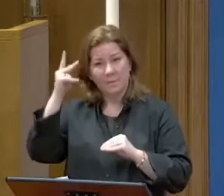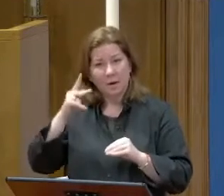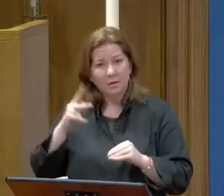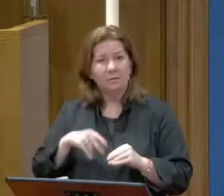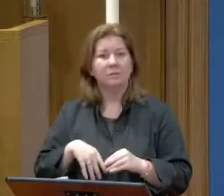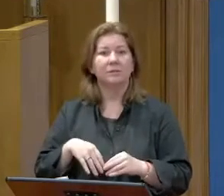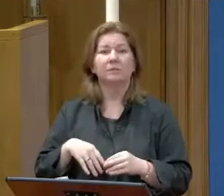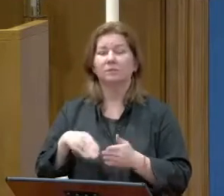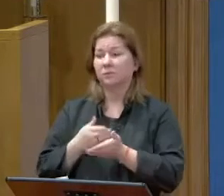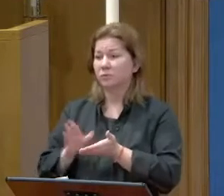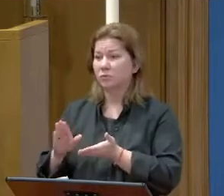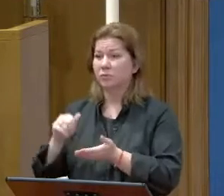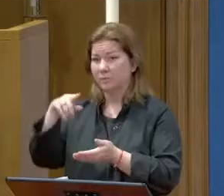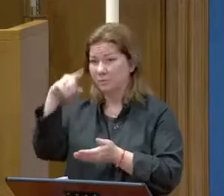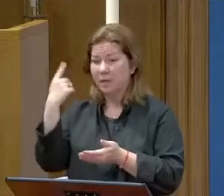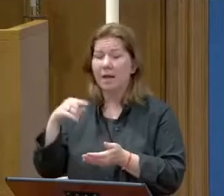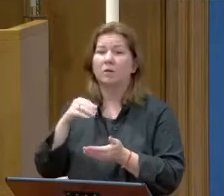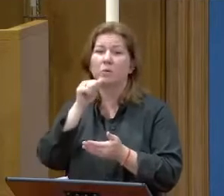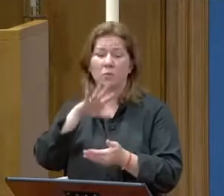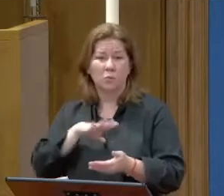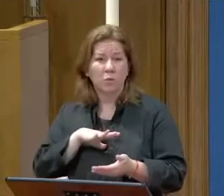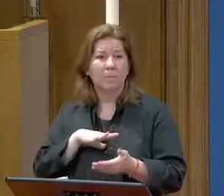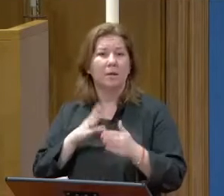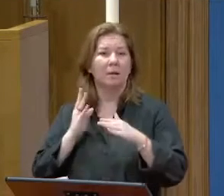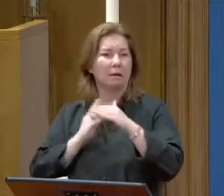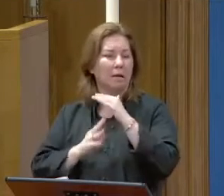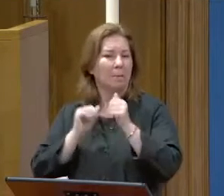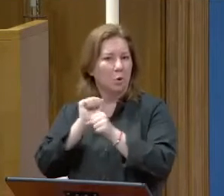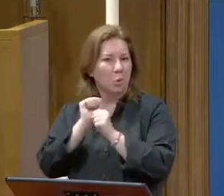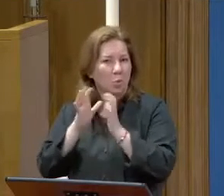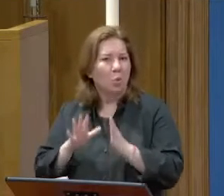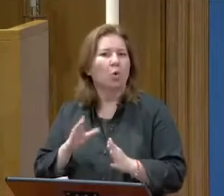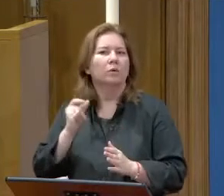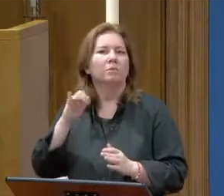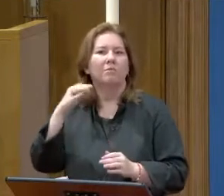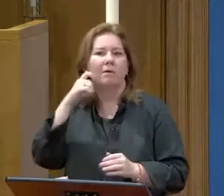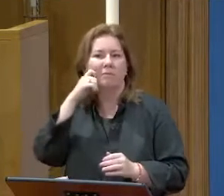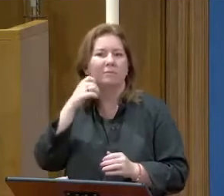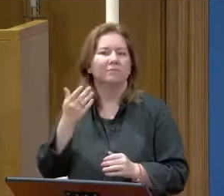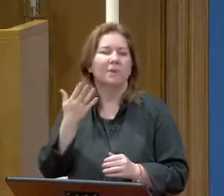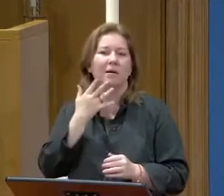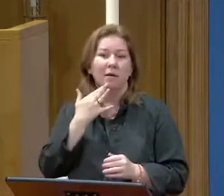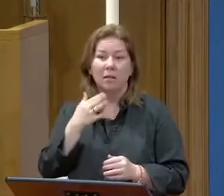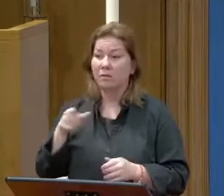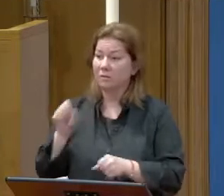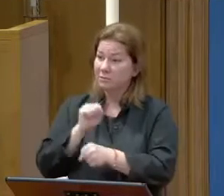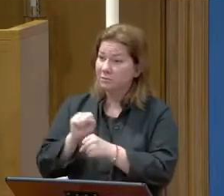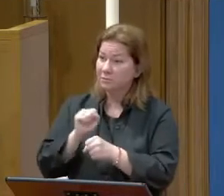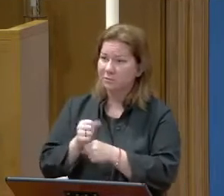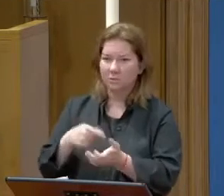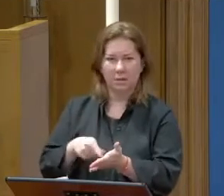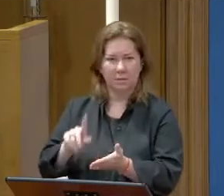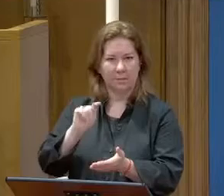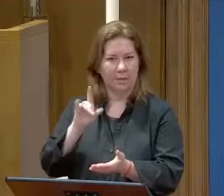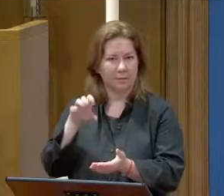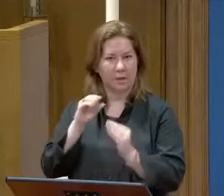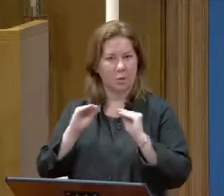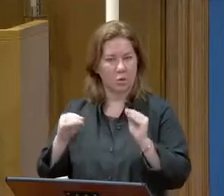Blacks, women, and immigrant workers of color who labor for the common good and pay taxes without